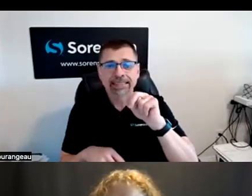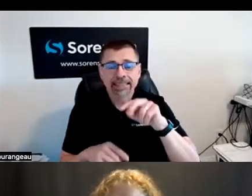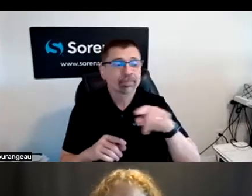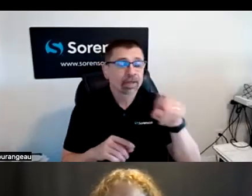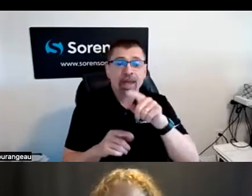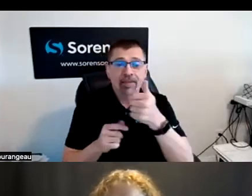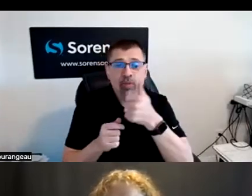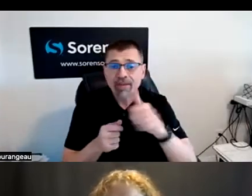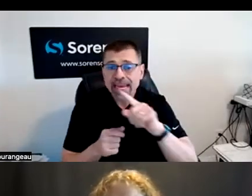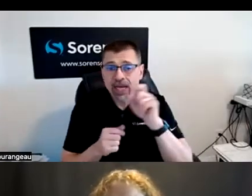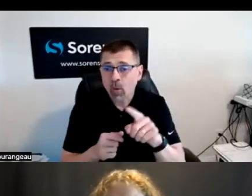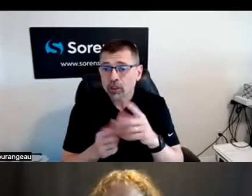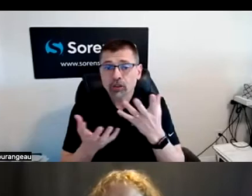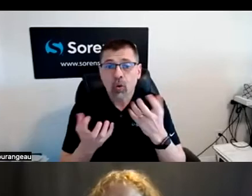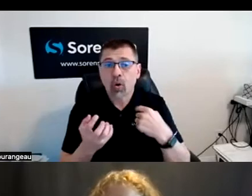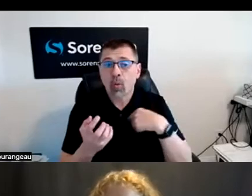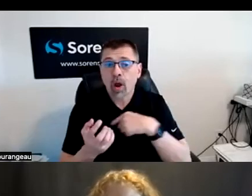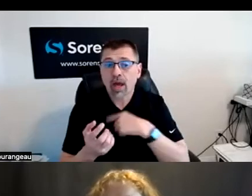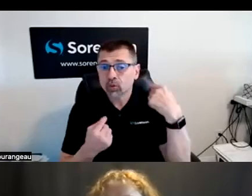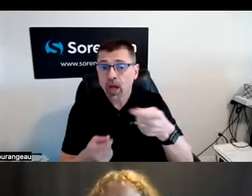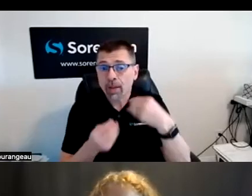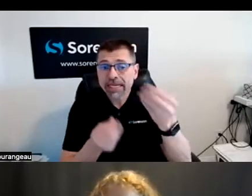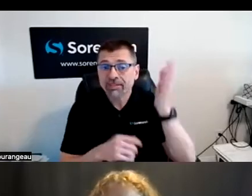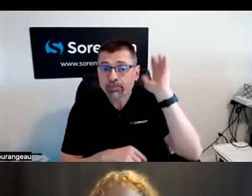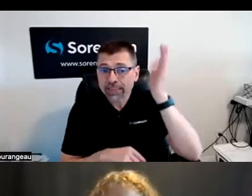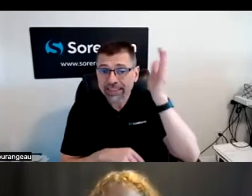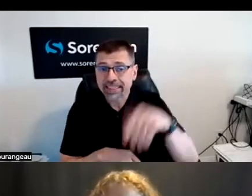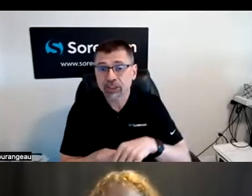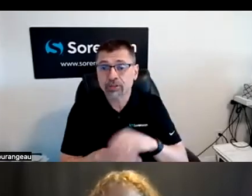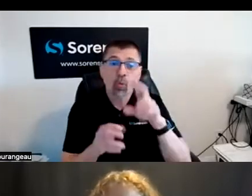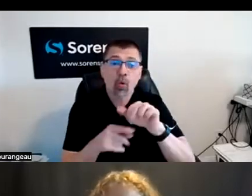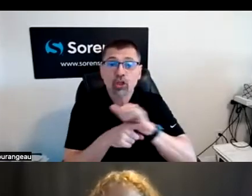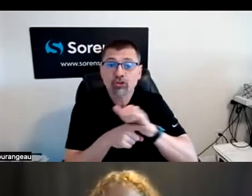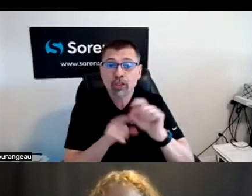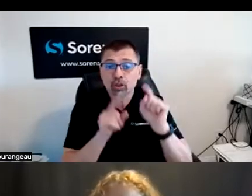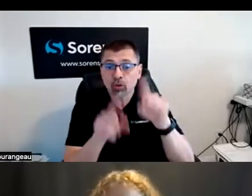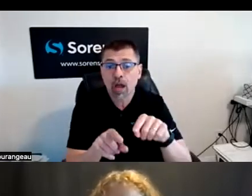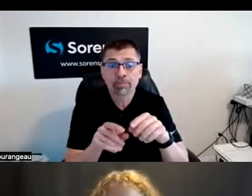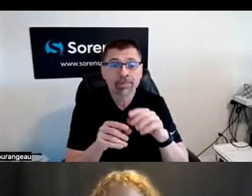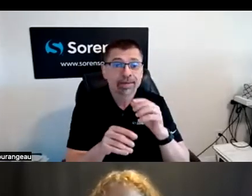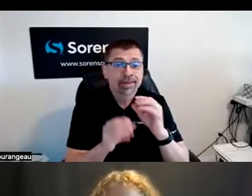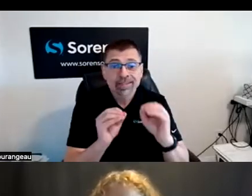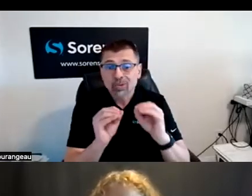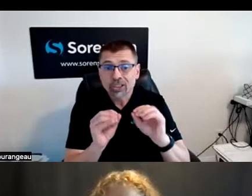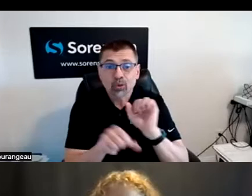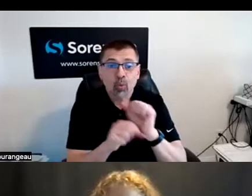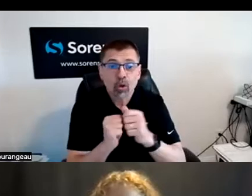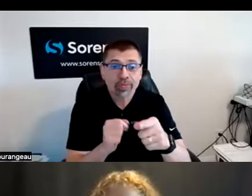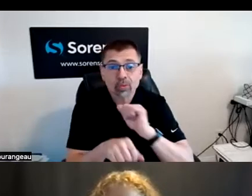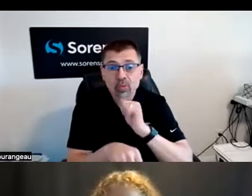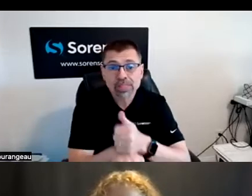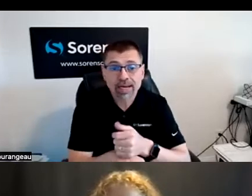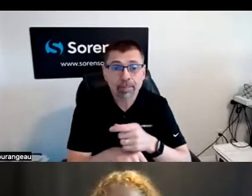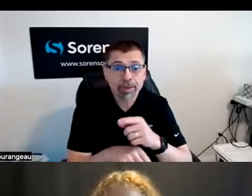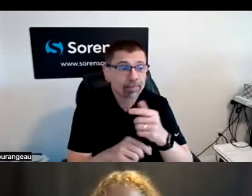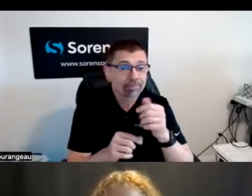also see as far south as Missouri. If you have any questions, since we've given this presentation, if you'd like us to do that for your school